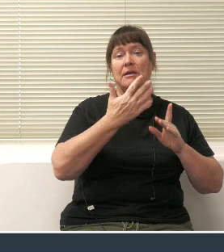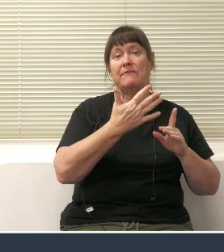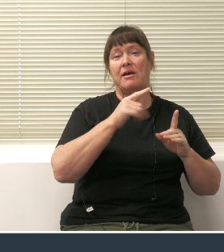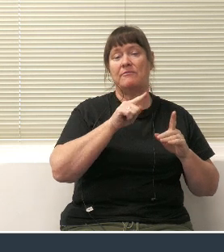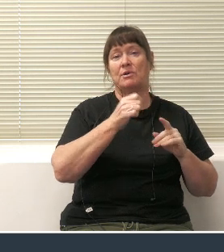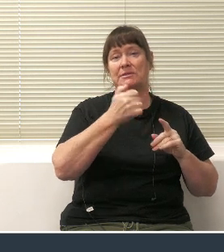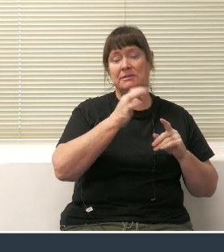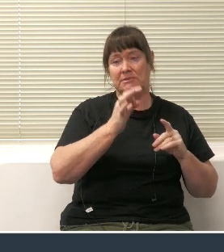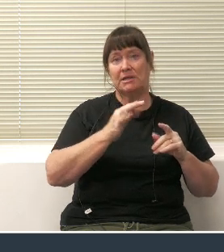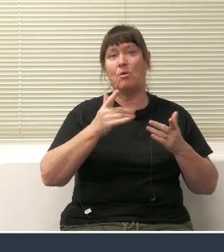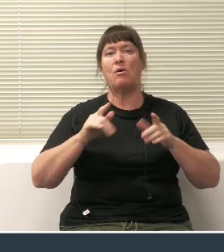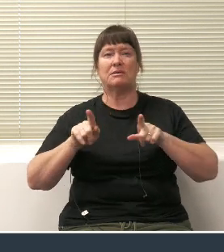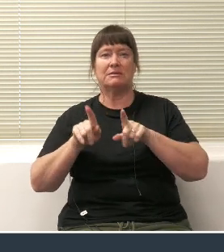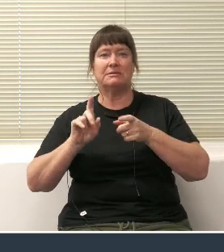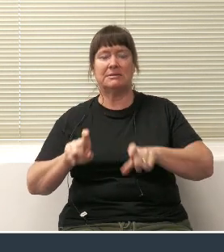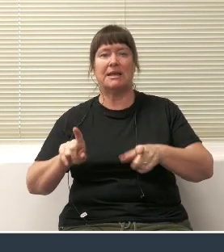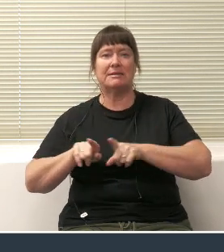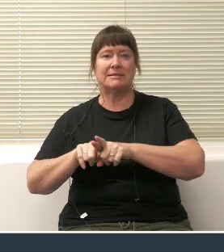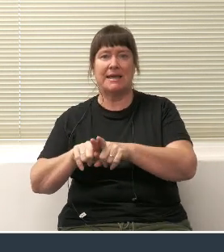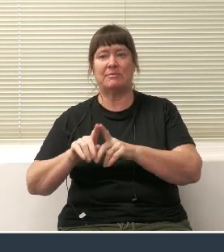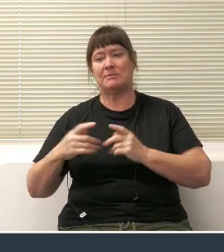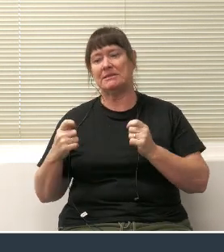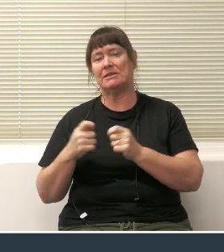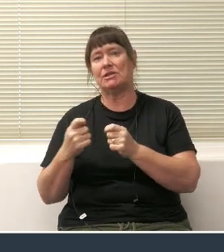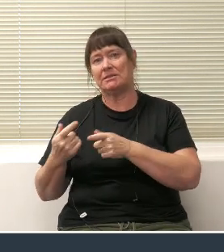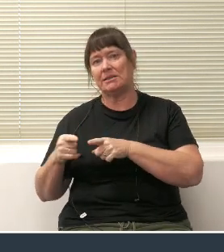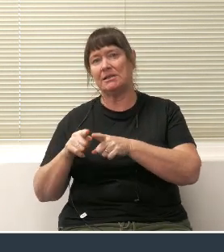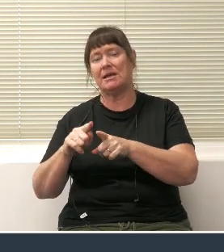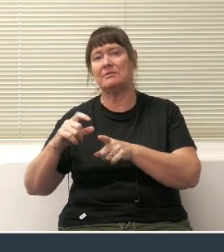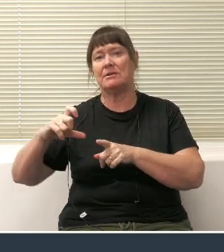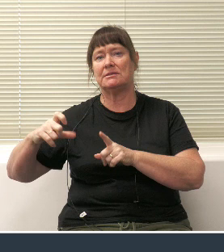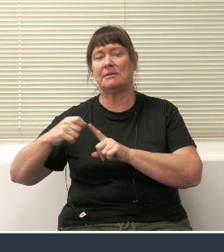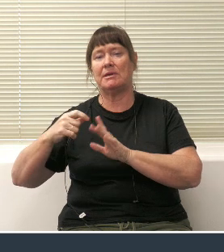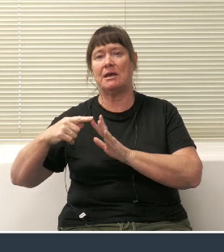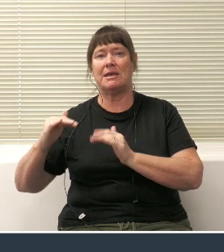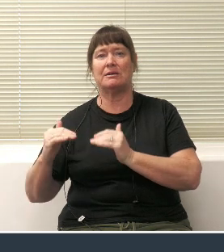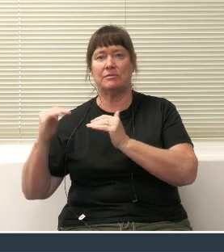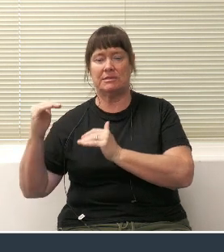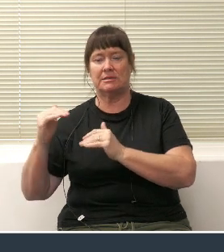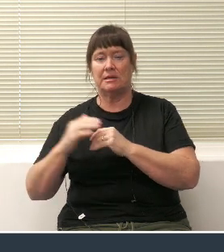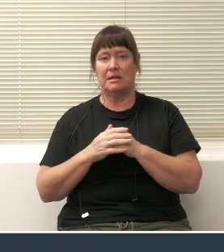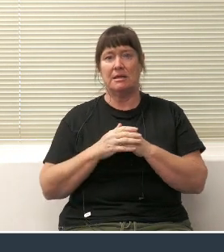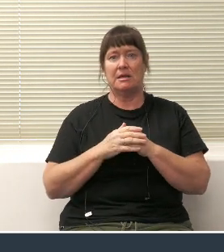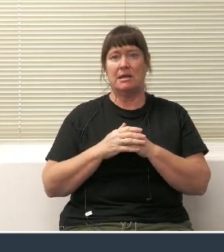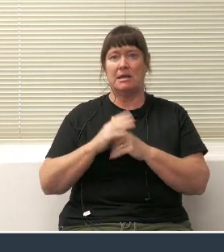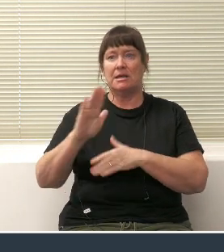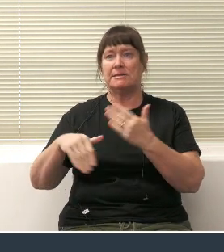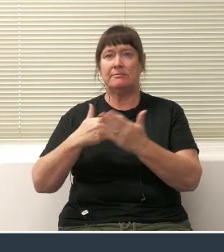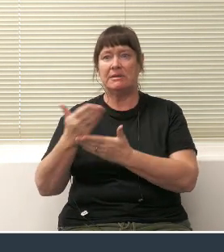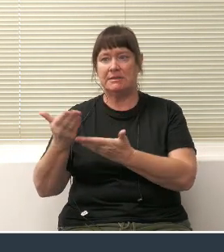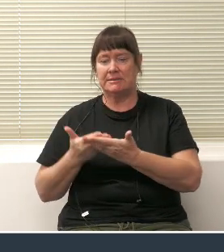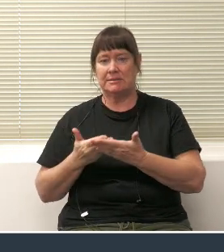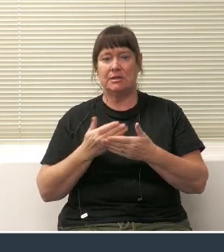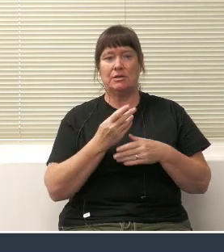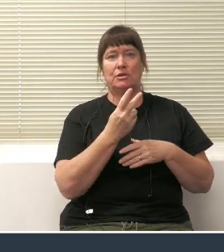5.6%, or the status quo, which was adjust fees and charges in line with the CPI increase. Of those submitters that answered the